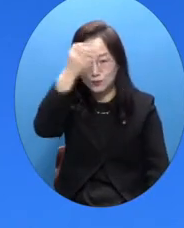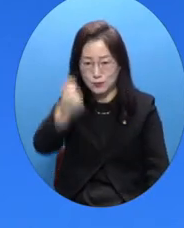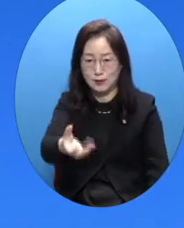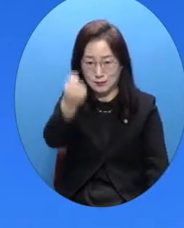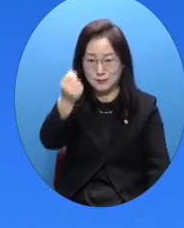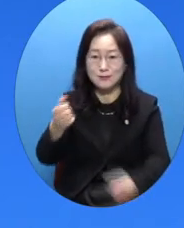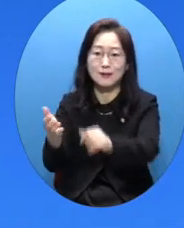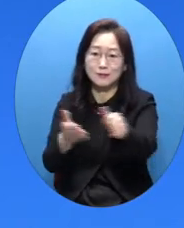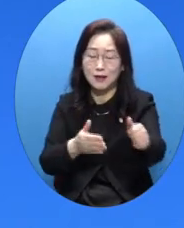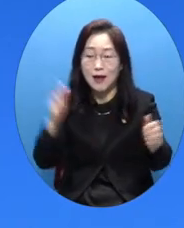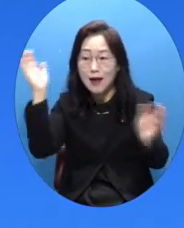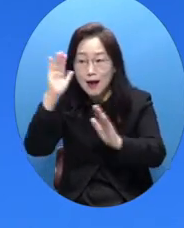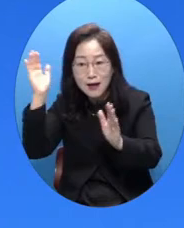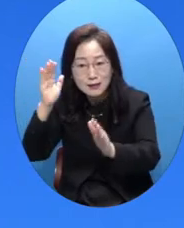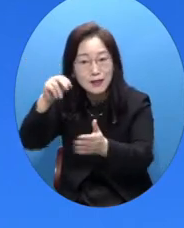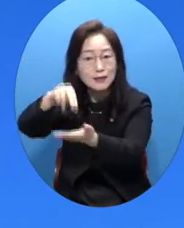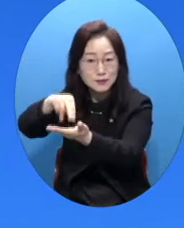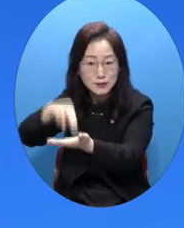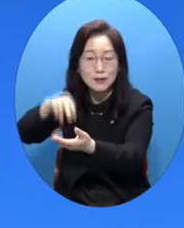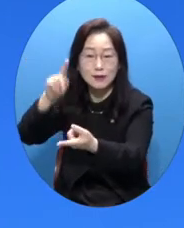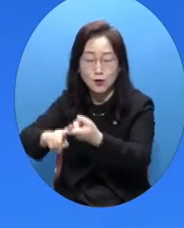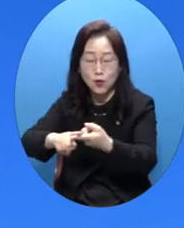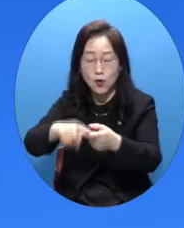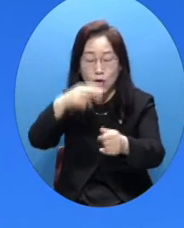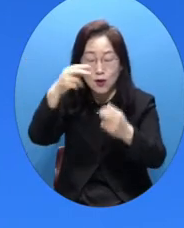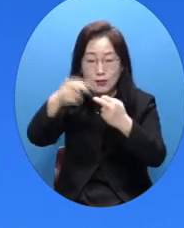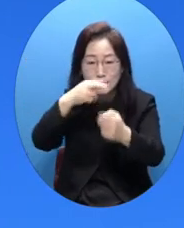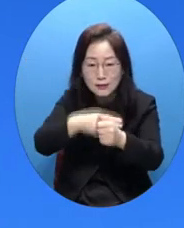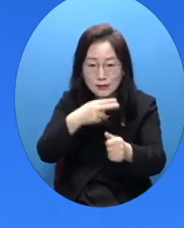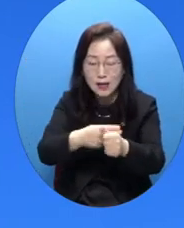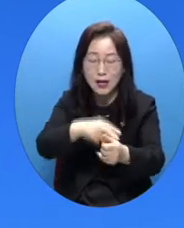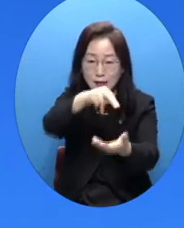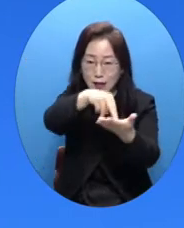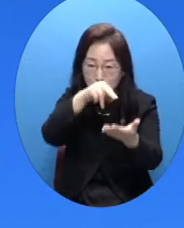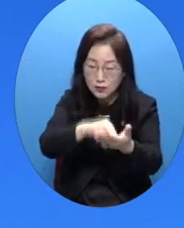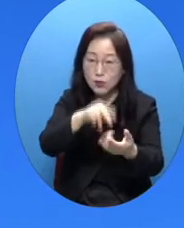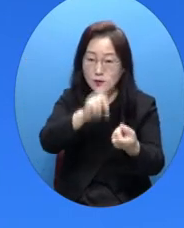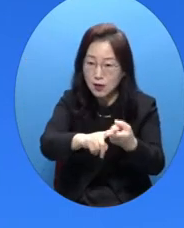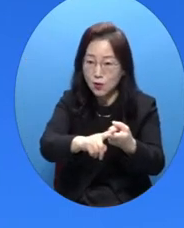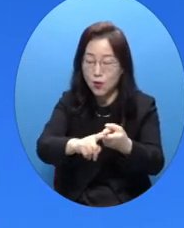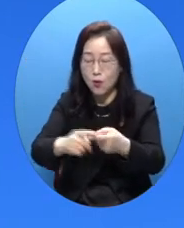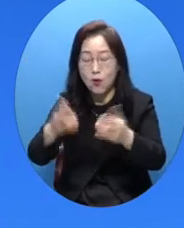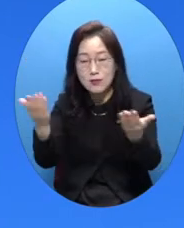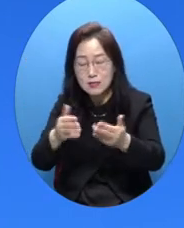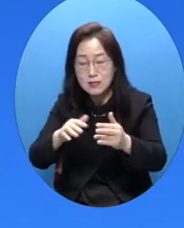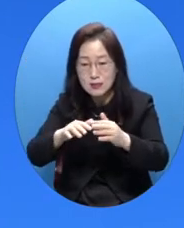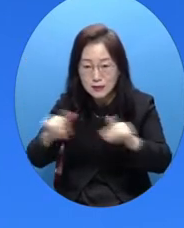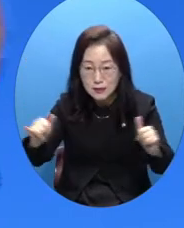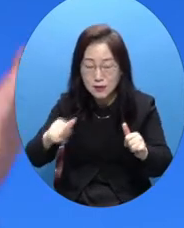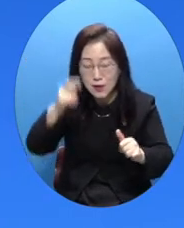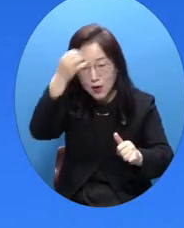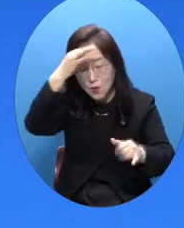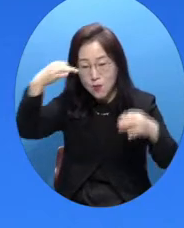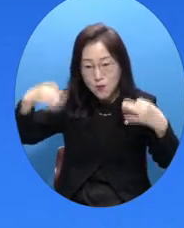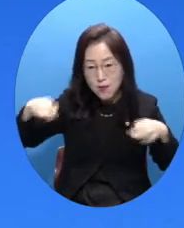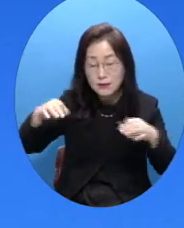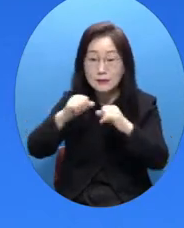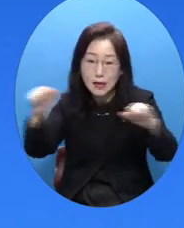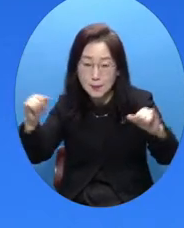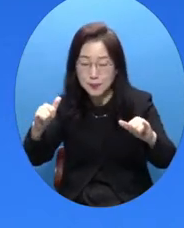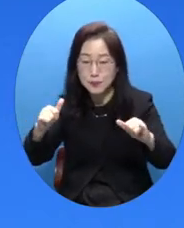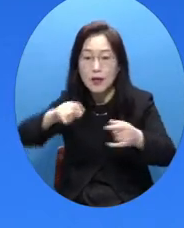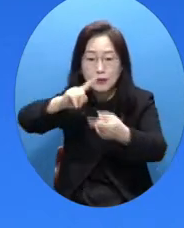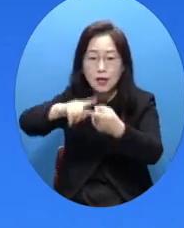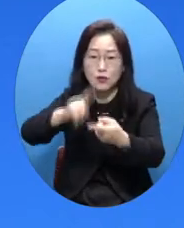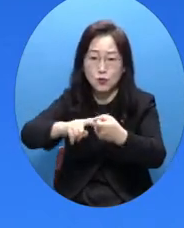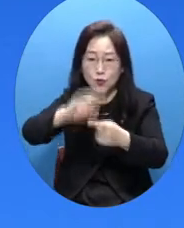for your business students as a doctor as a businessman as as